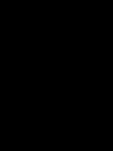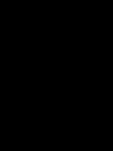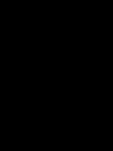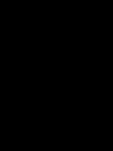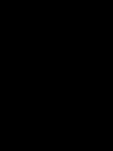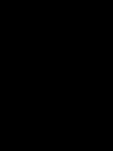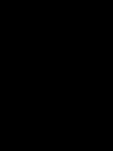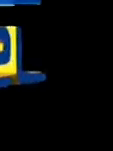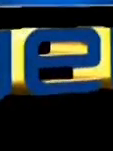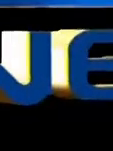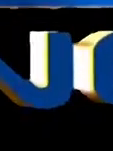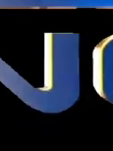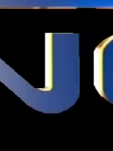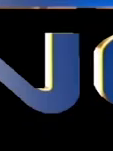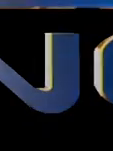National Educator.